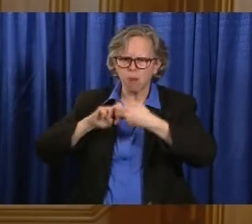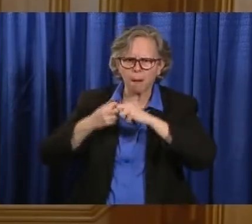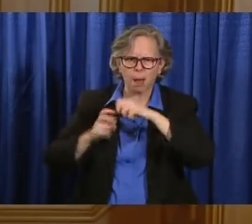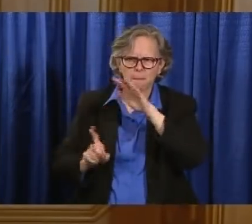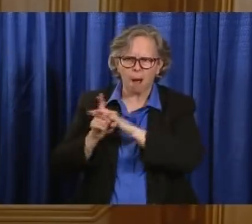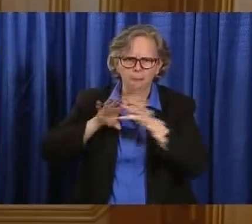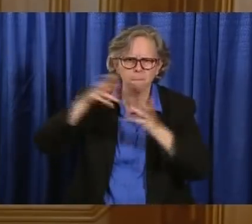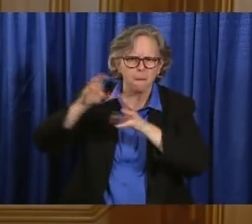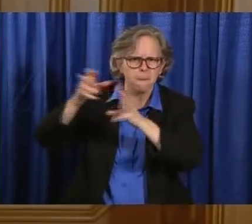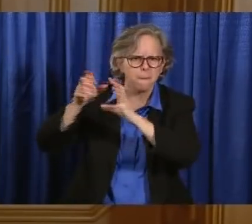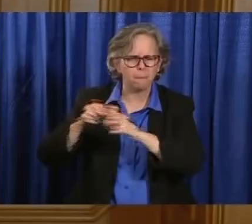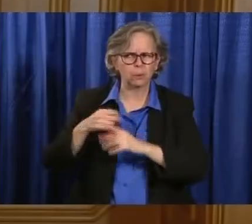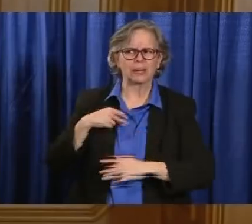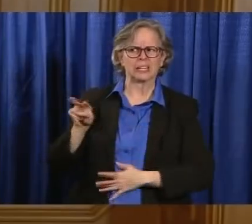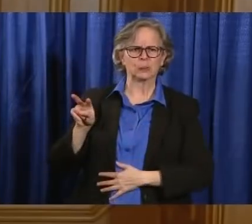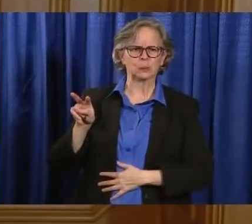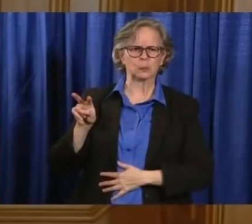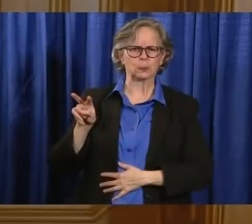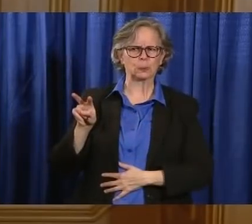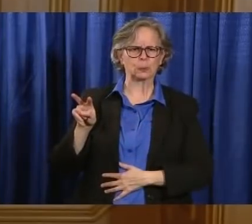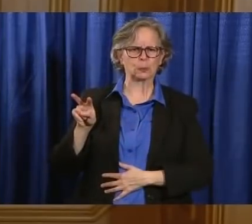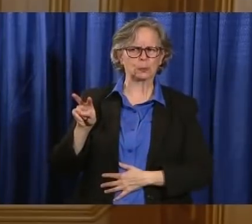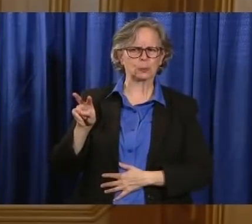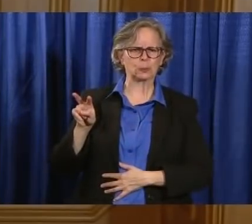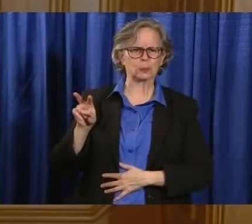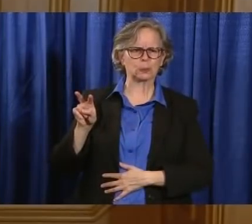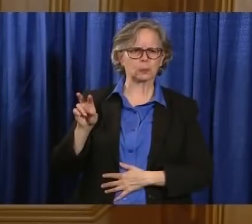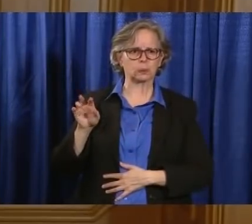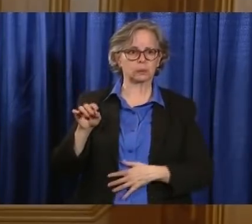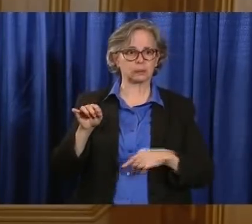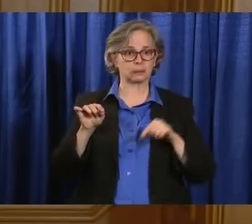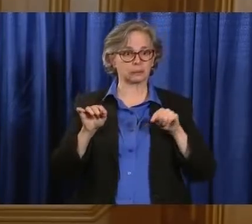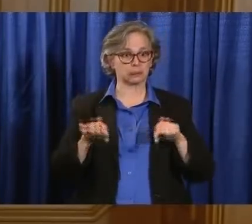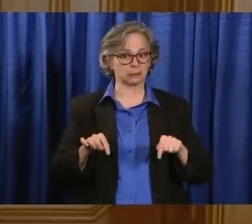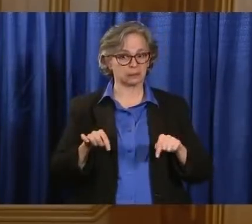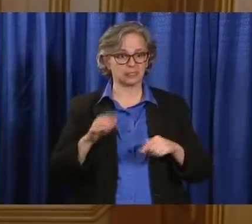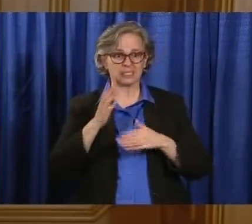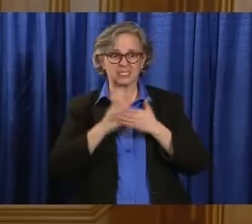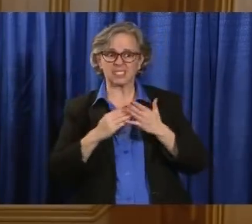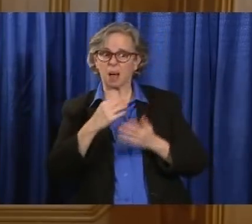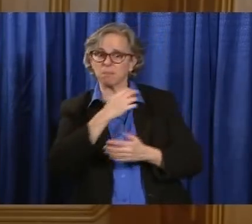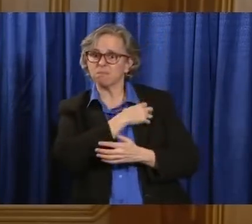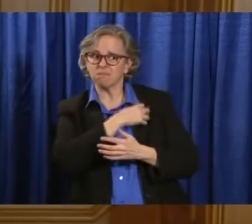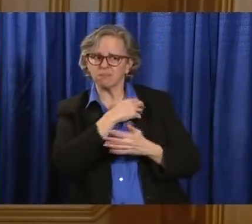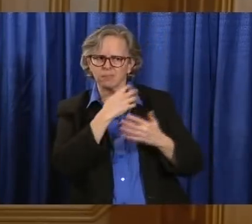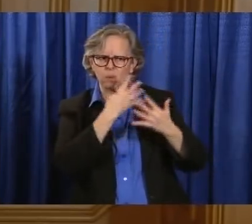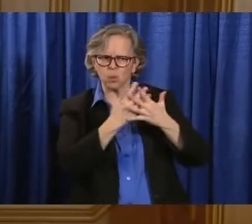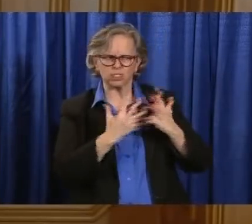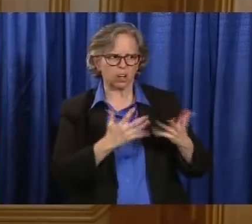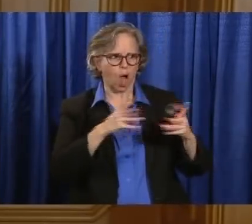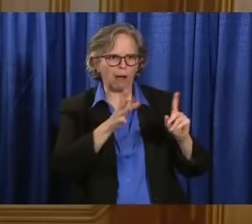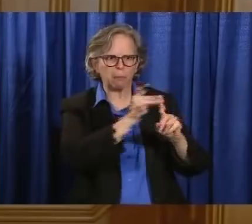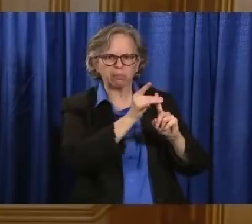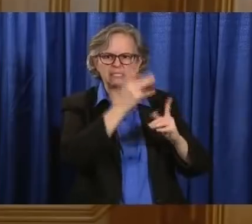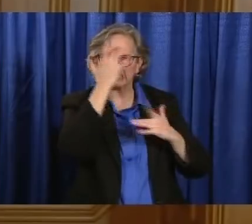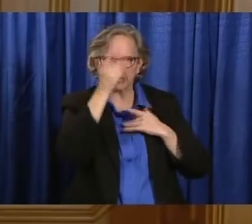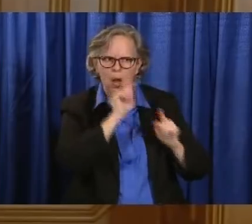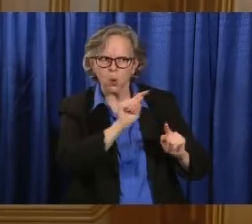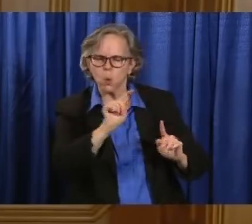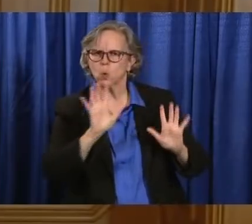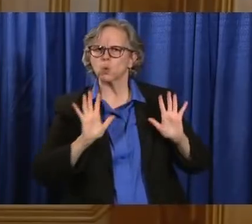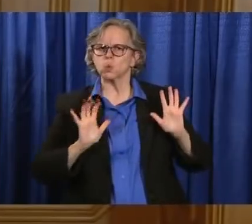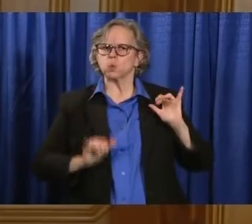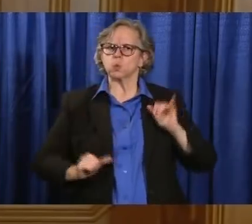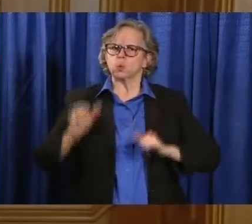in ours. We've seen some of our guards who have come down with this, and appropriate action has been taken by the